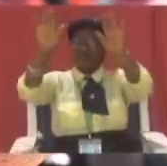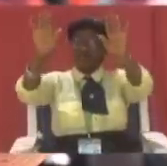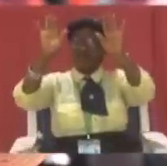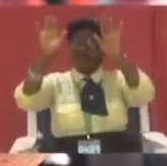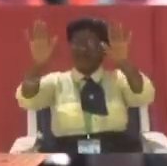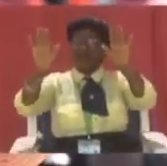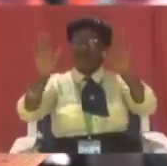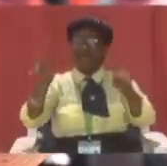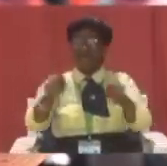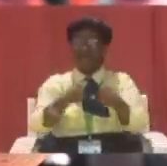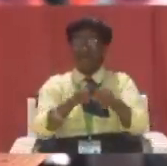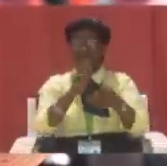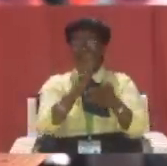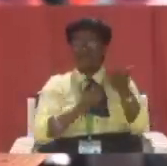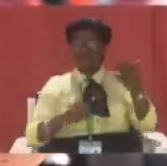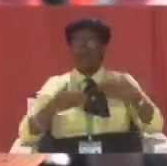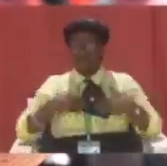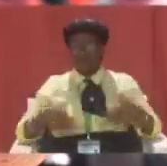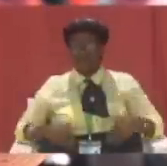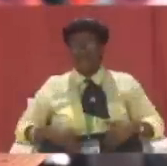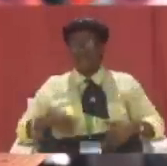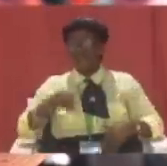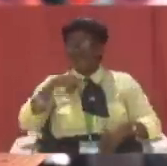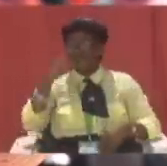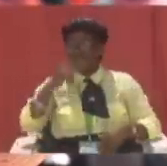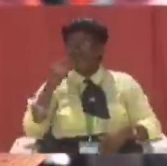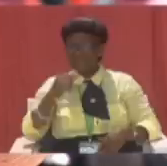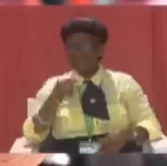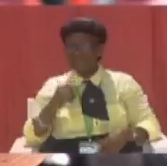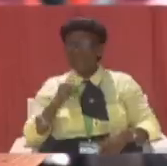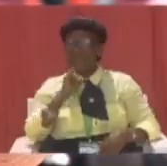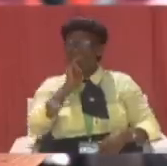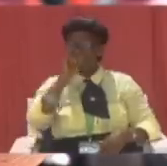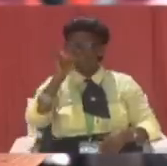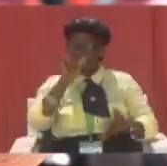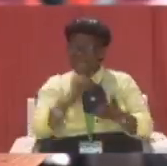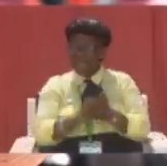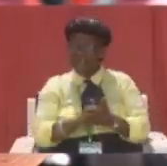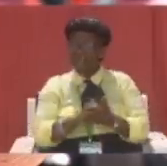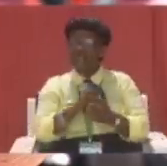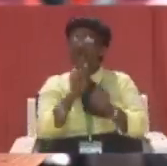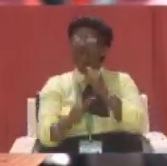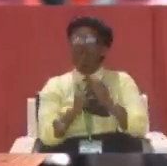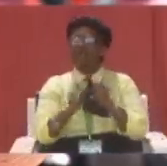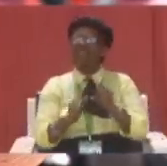like somebody said, is that which causes you to wonder.